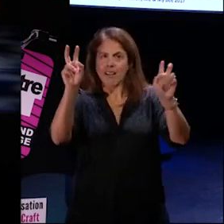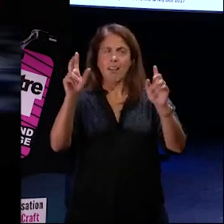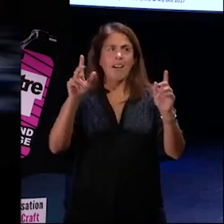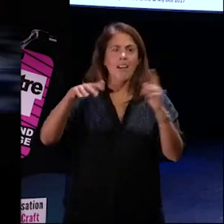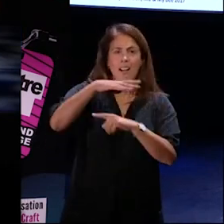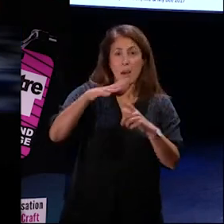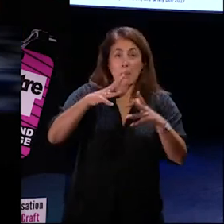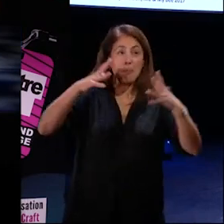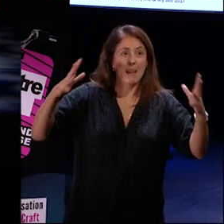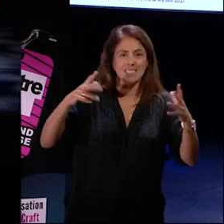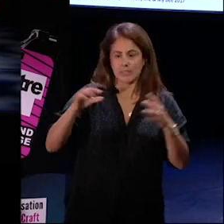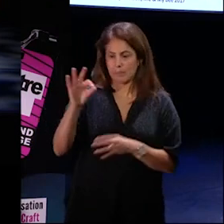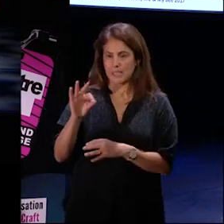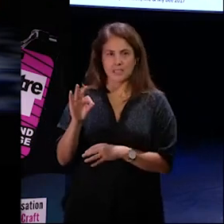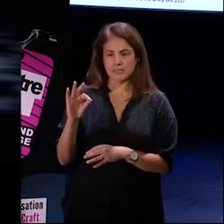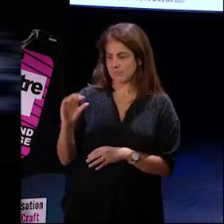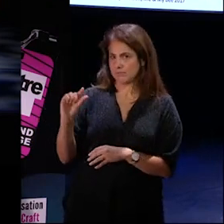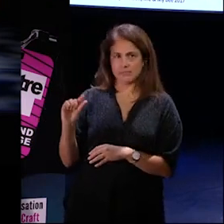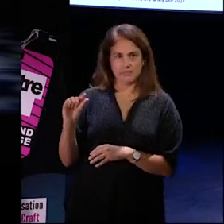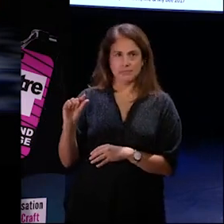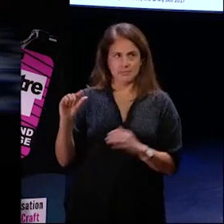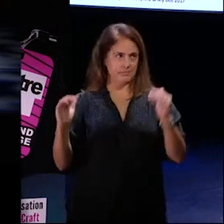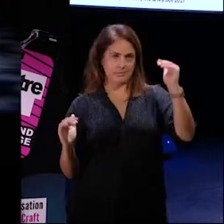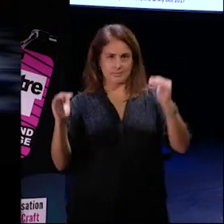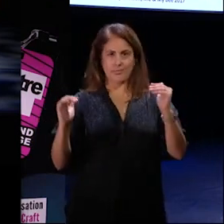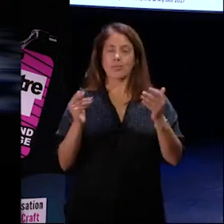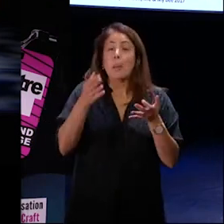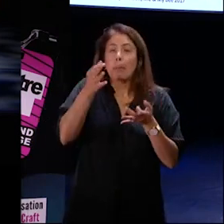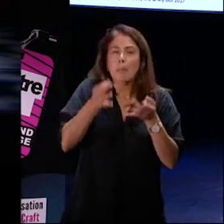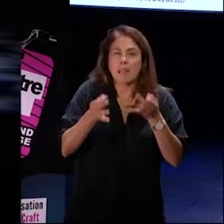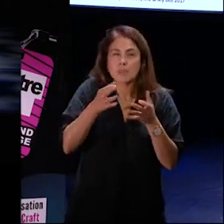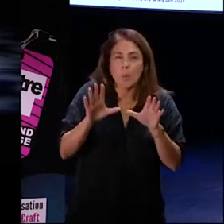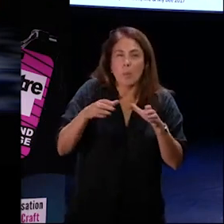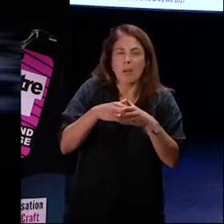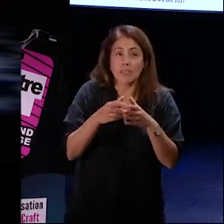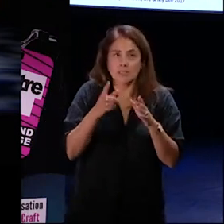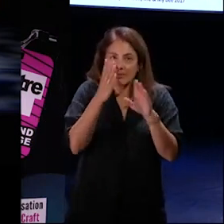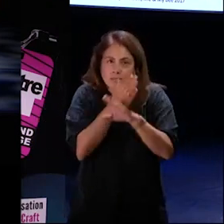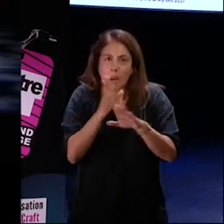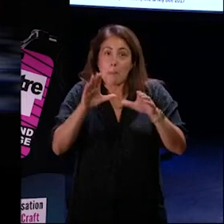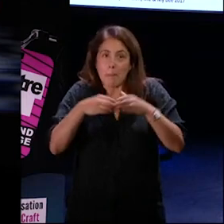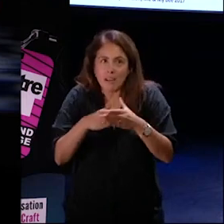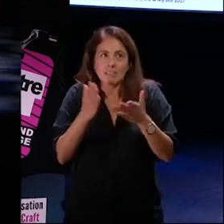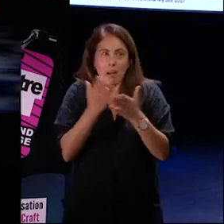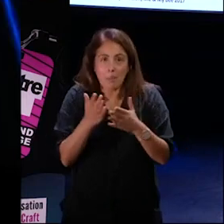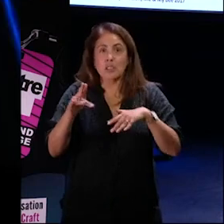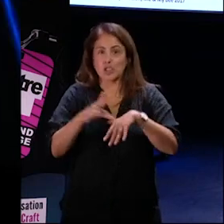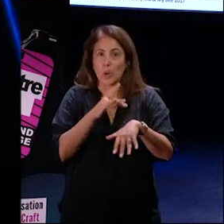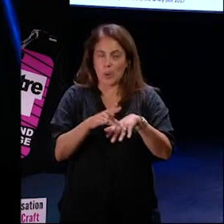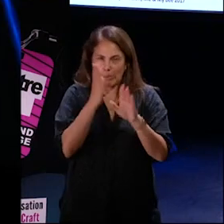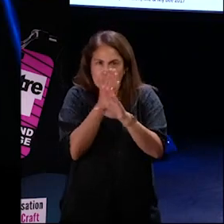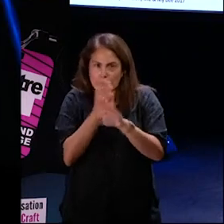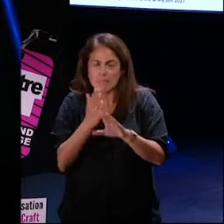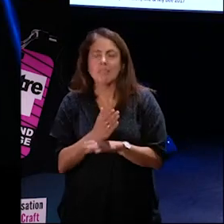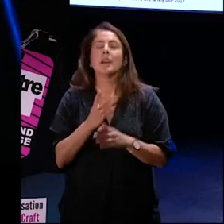massive, bees aren't." It was a political party disguised as a party, disguised as a show, and our aim was